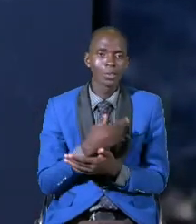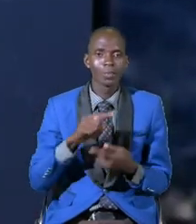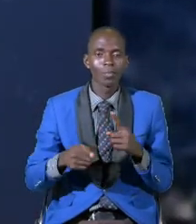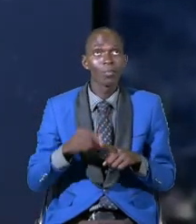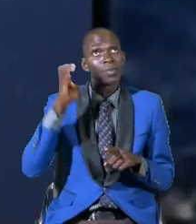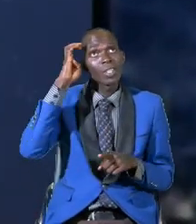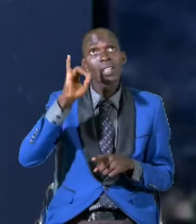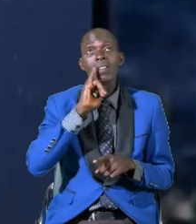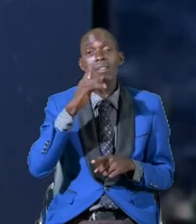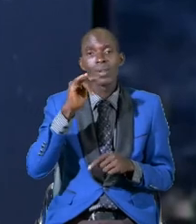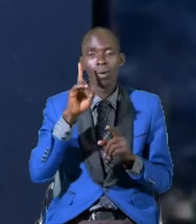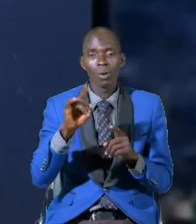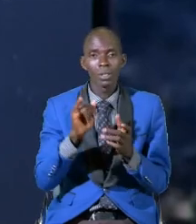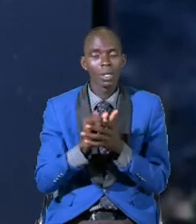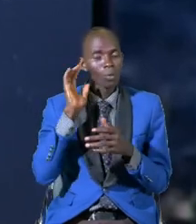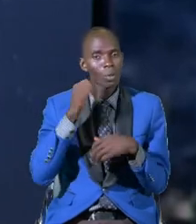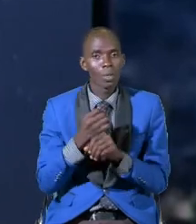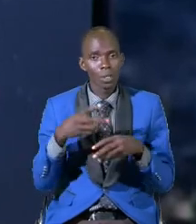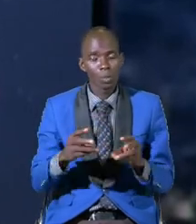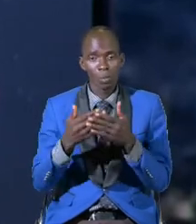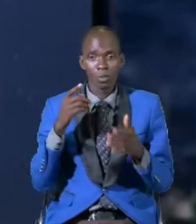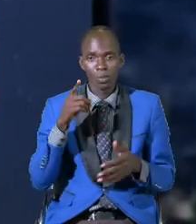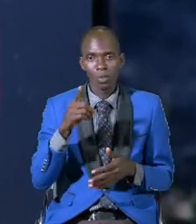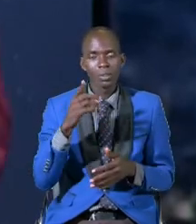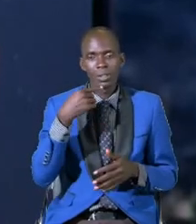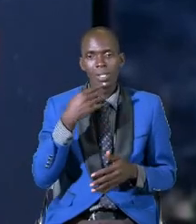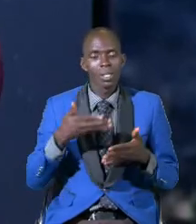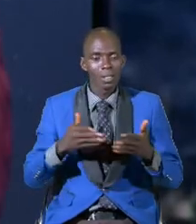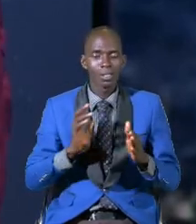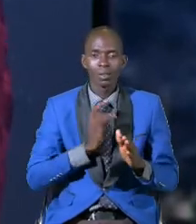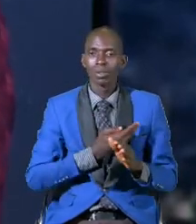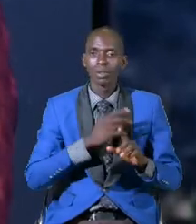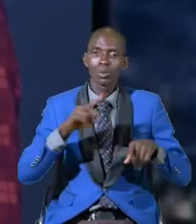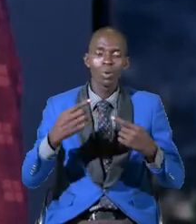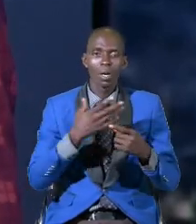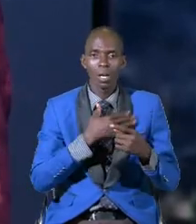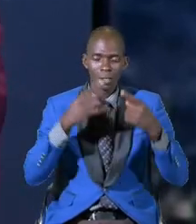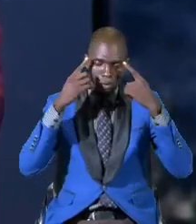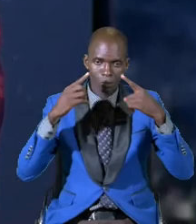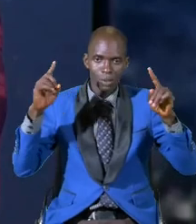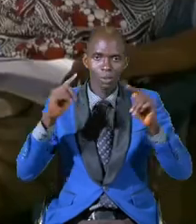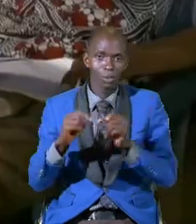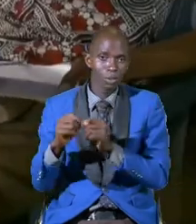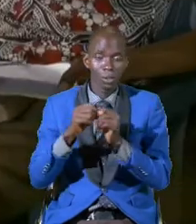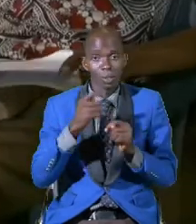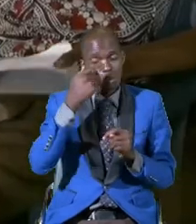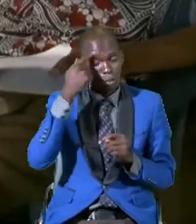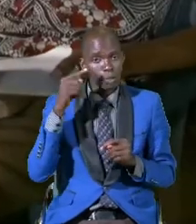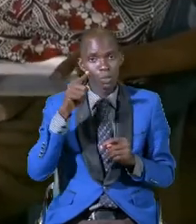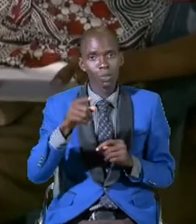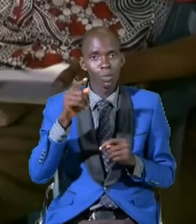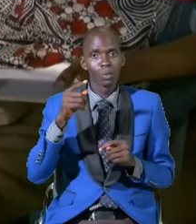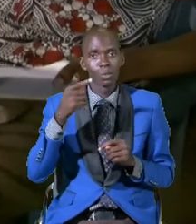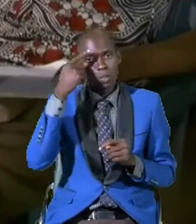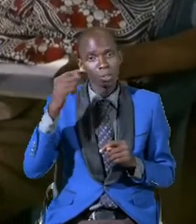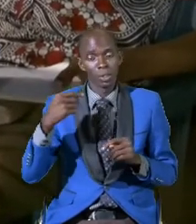before you and say, let's go and succeed together. Because I overcame, you will overcome. Because I